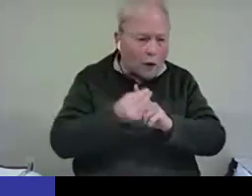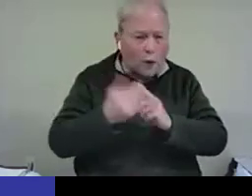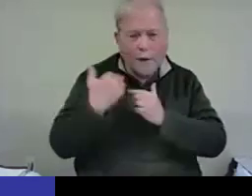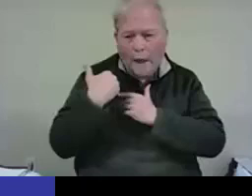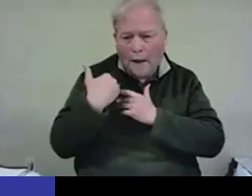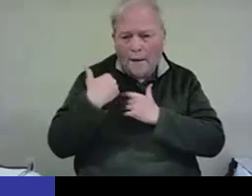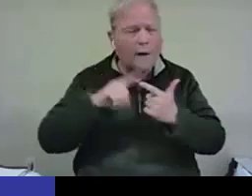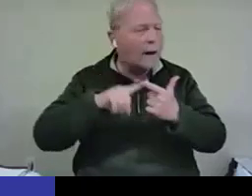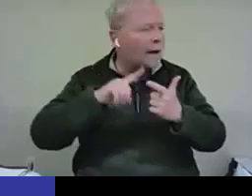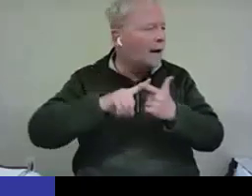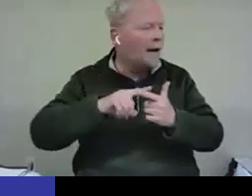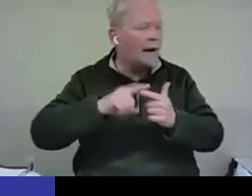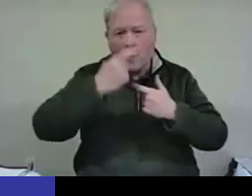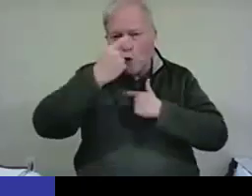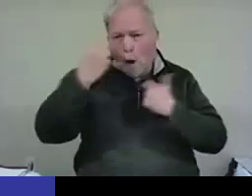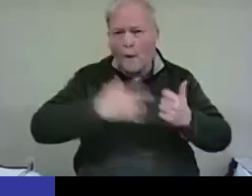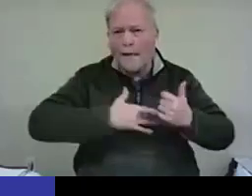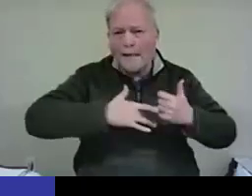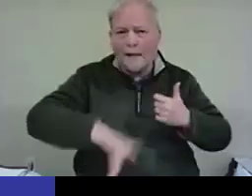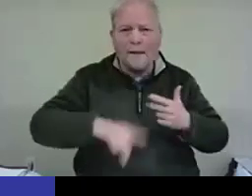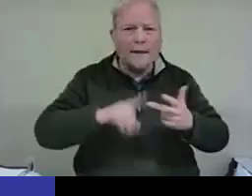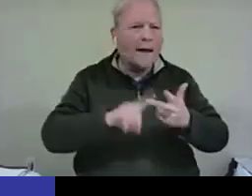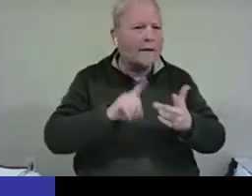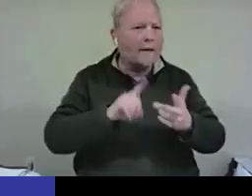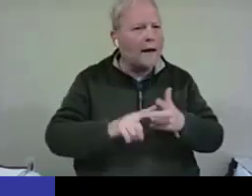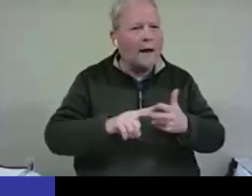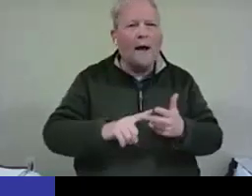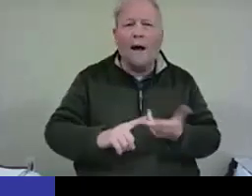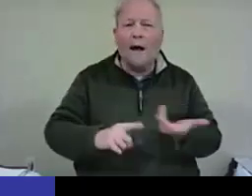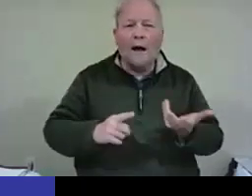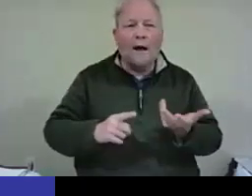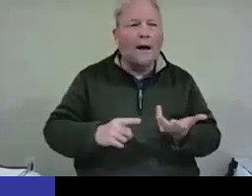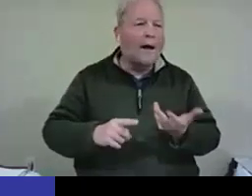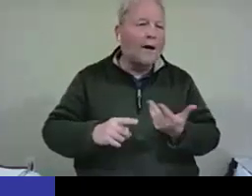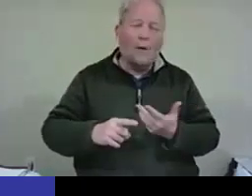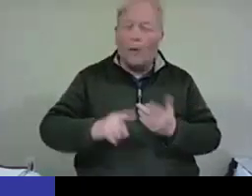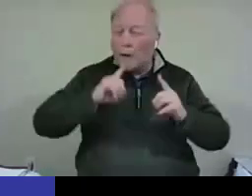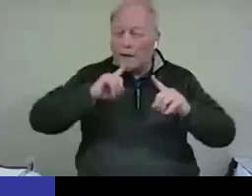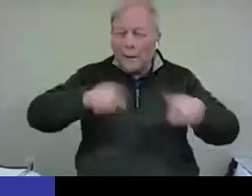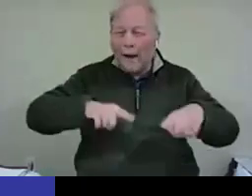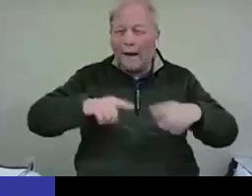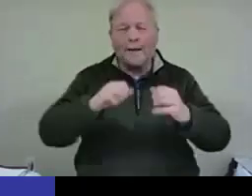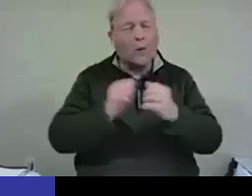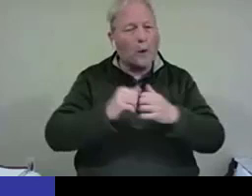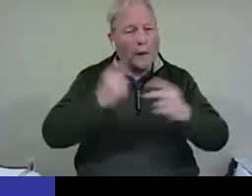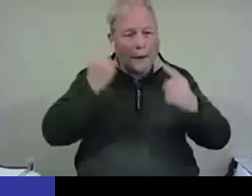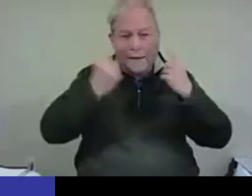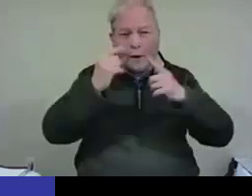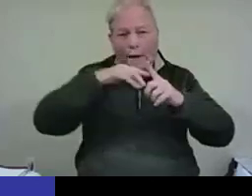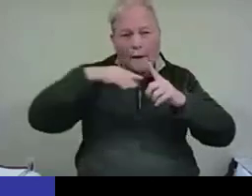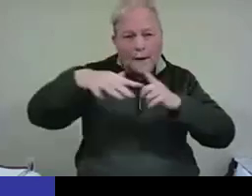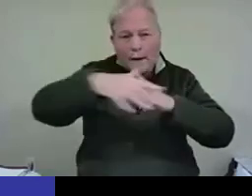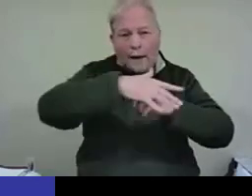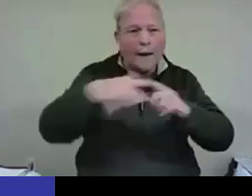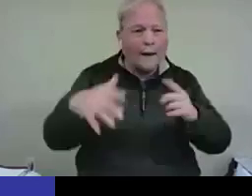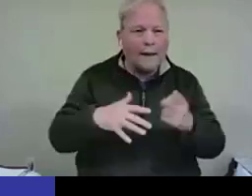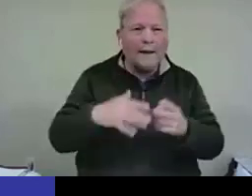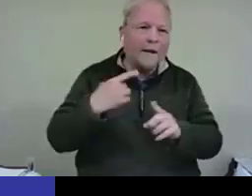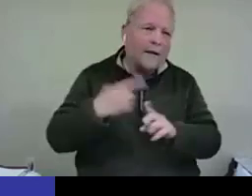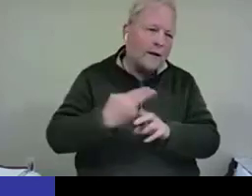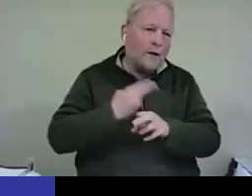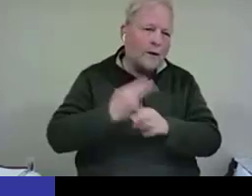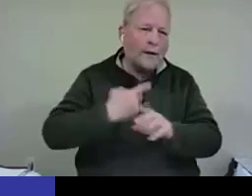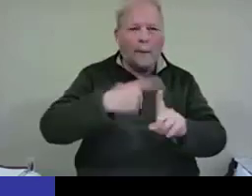comprehensive evaluation that considers ecological factors, all while trying to implement and progress monitor an evidence-based positive